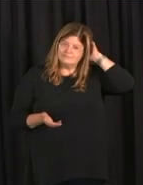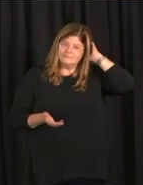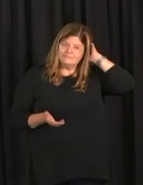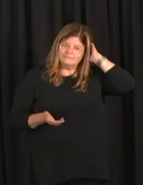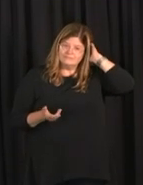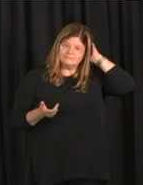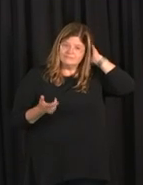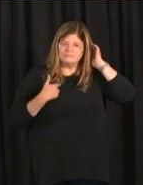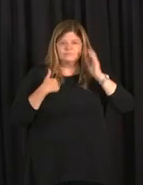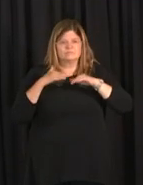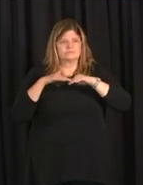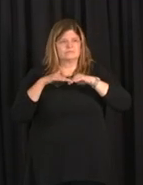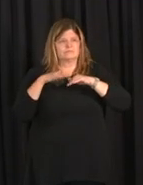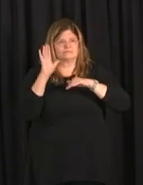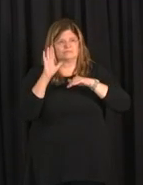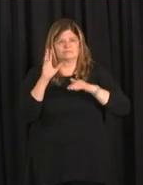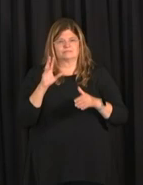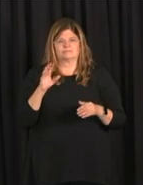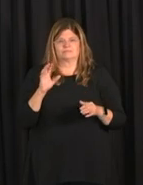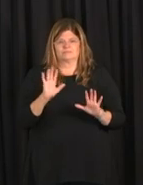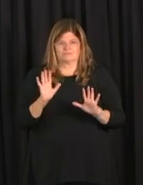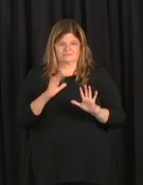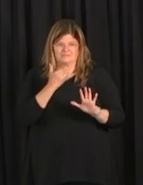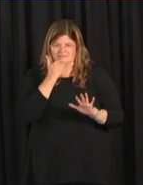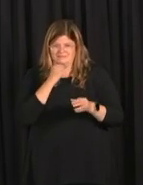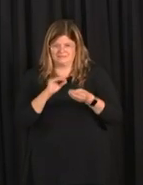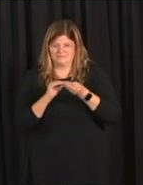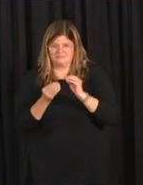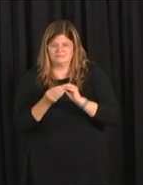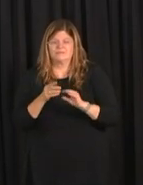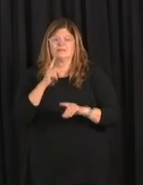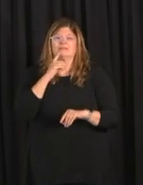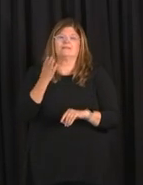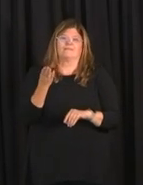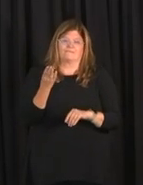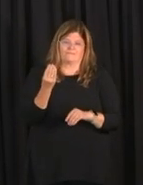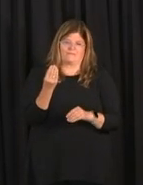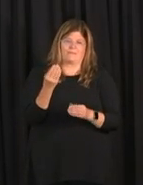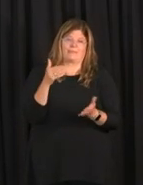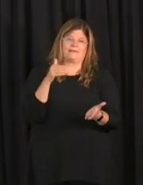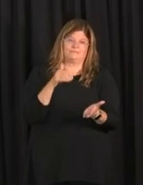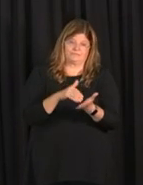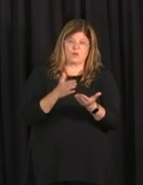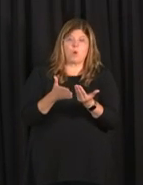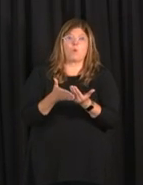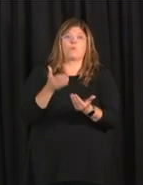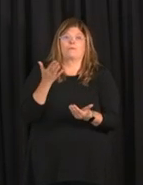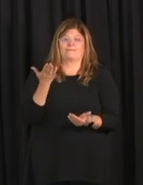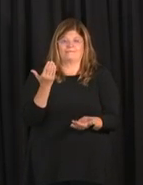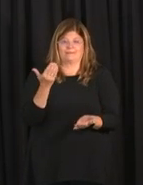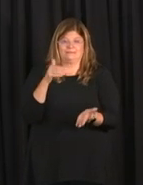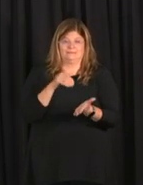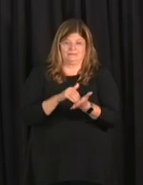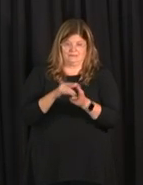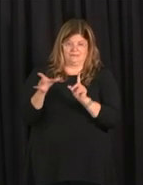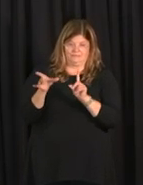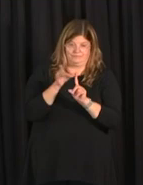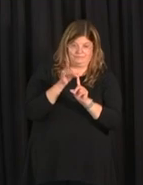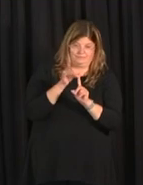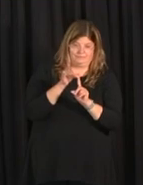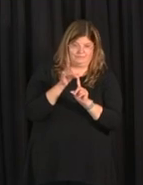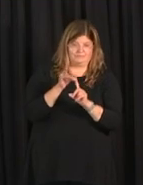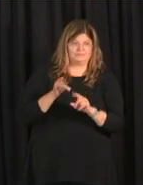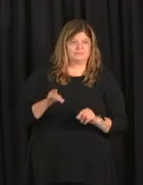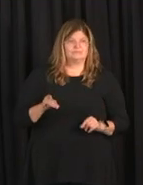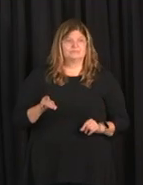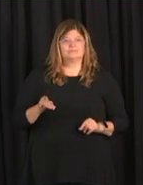sorry, we're over, let me get my numbers right, we're over 14,000, almost 15,000 people who've contracted the